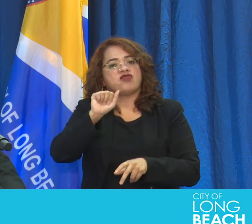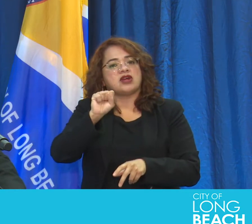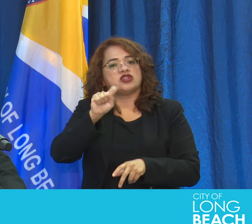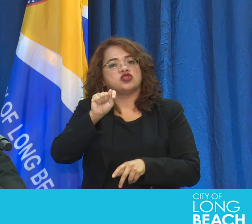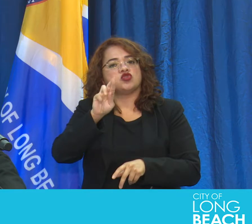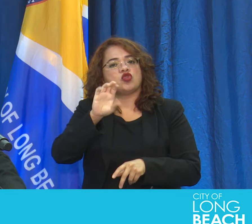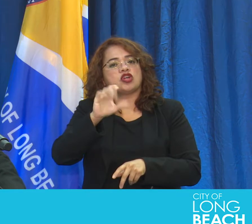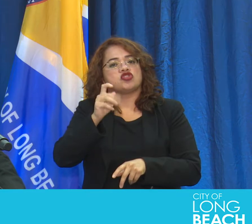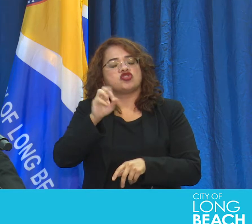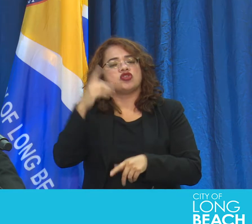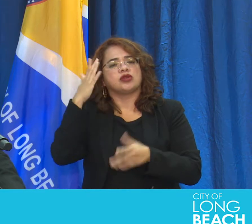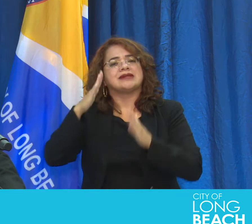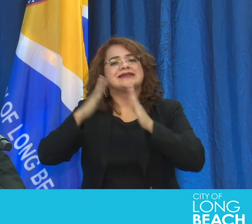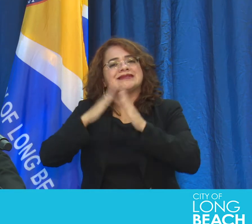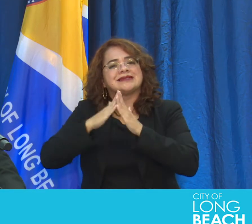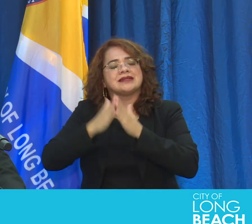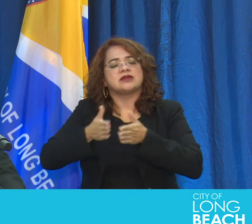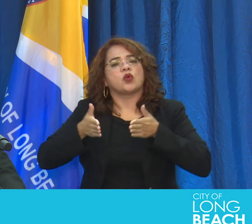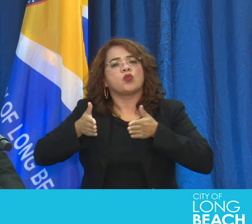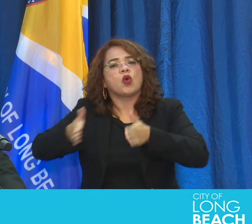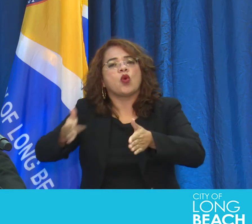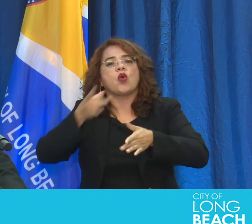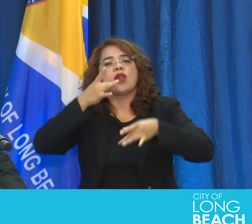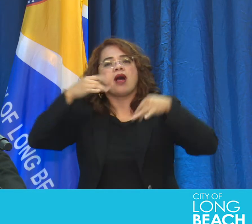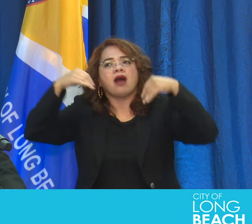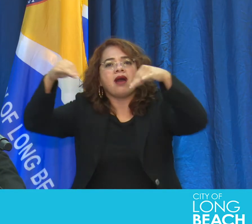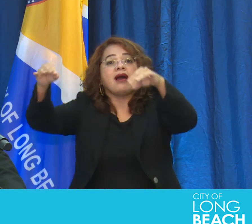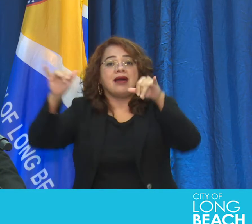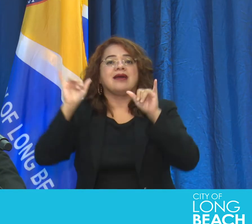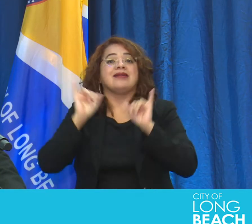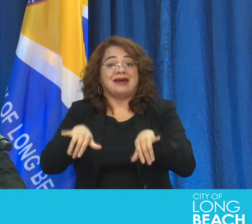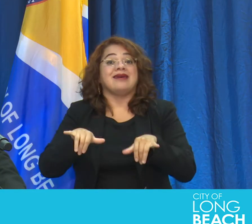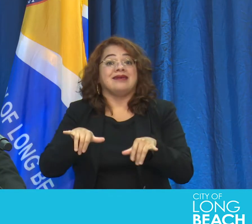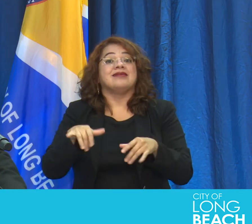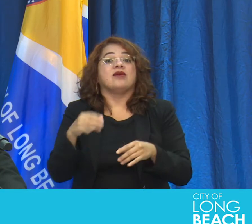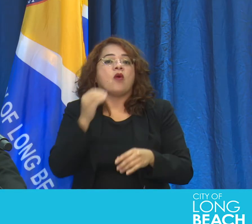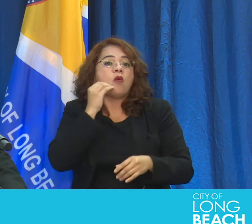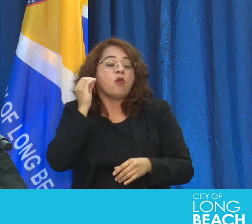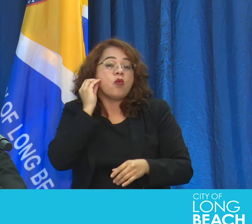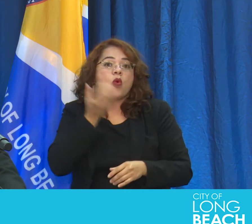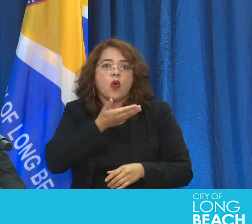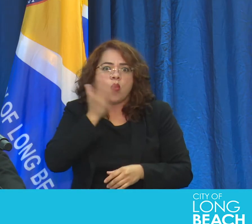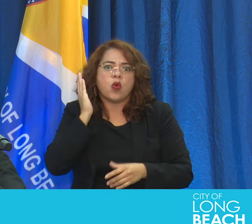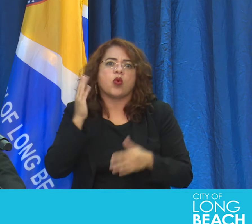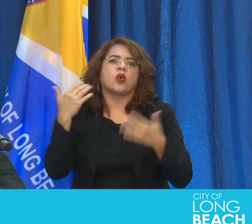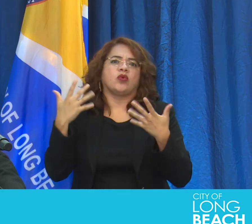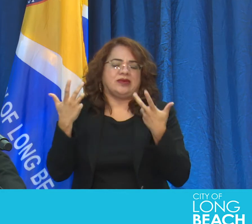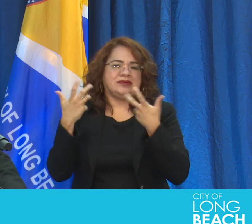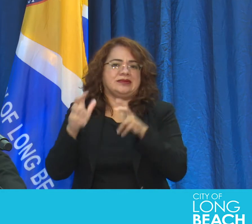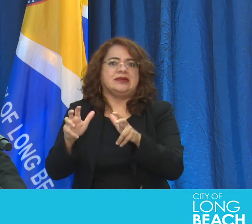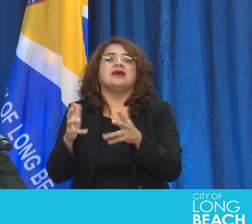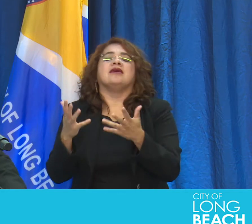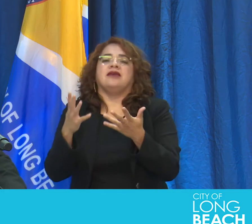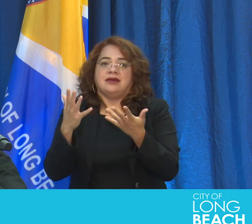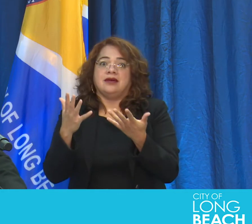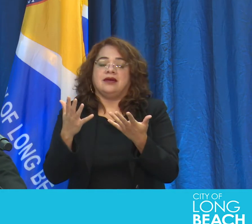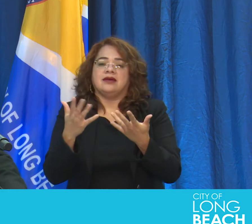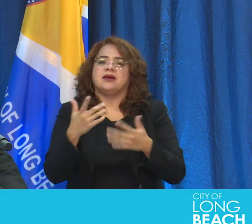and most importantly in this moment, ensuring that we keep Long Beach healthy in the midst of this